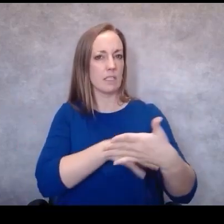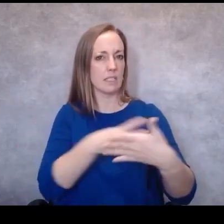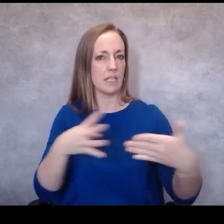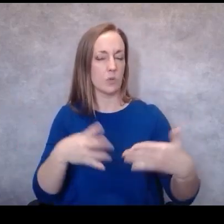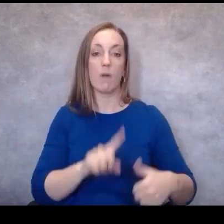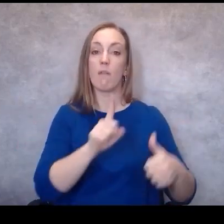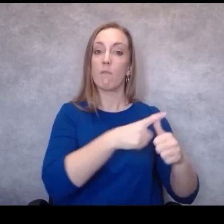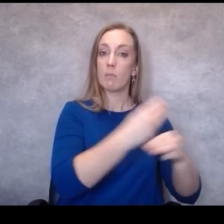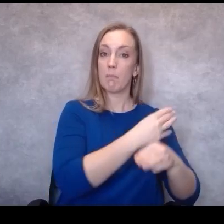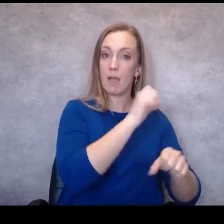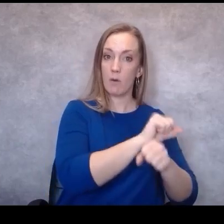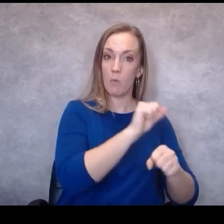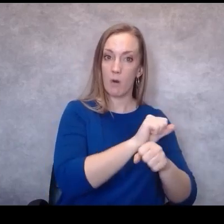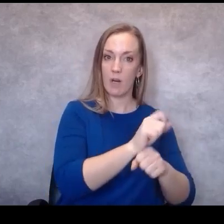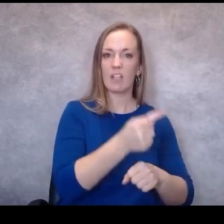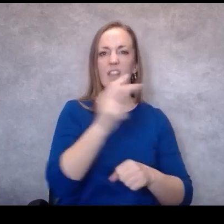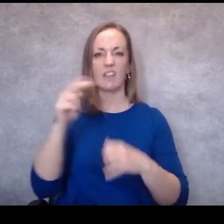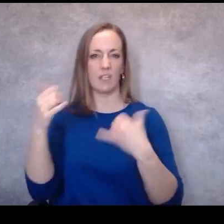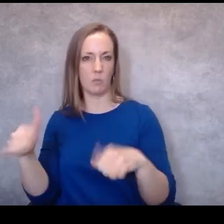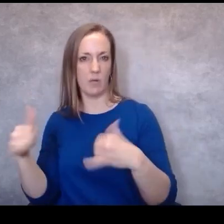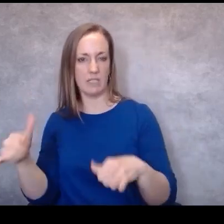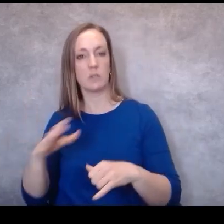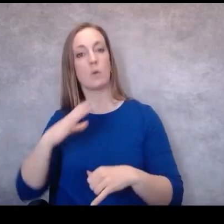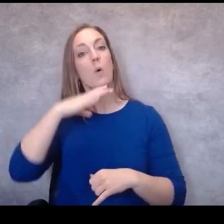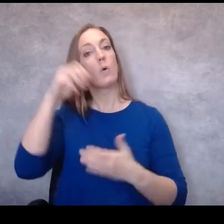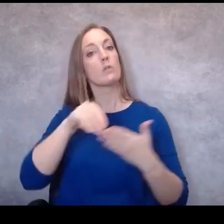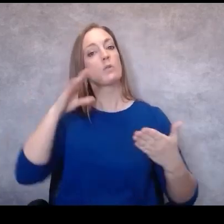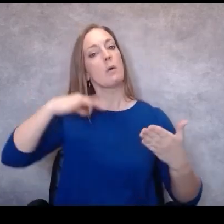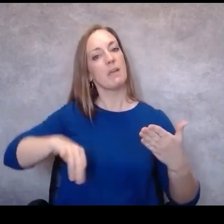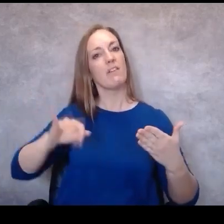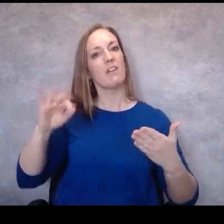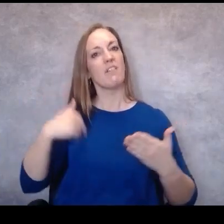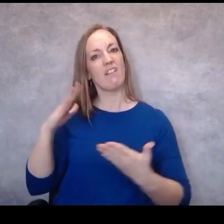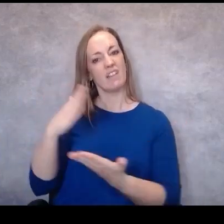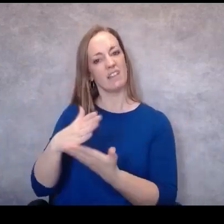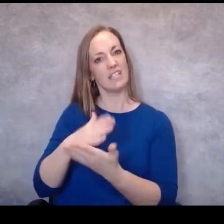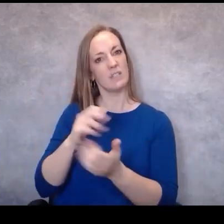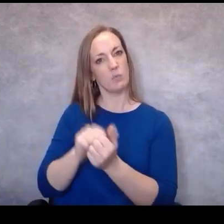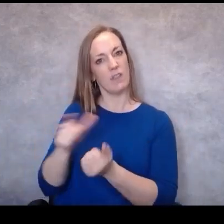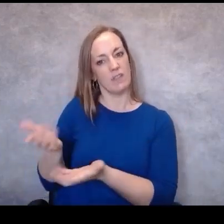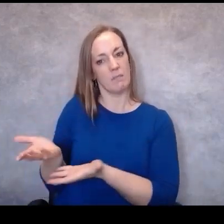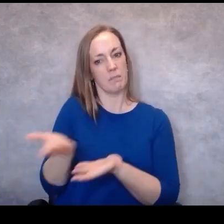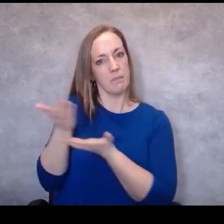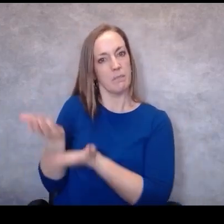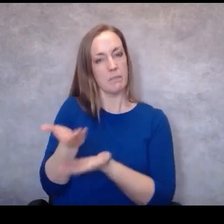written checklist of the daily schedule that they can take with them throughout the day.